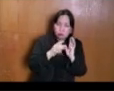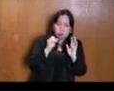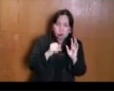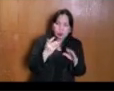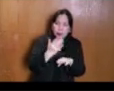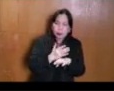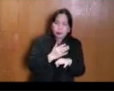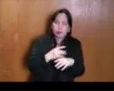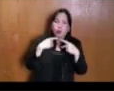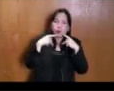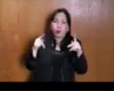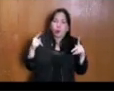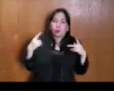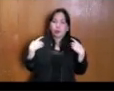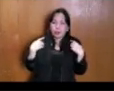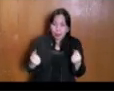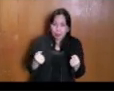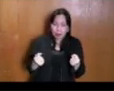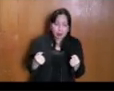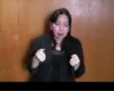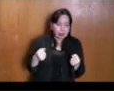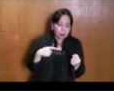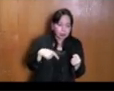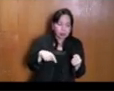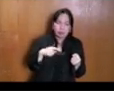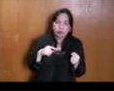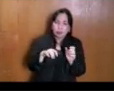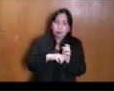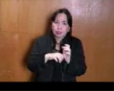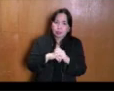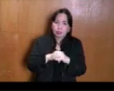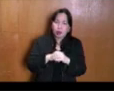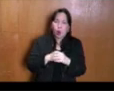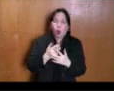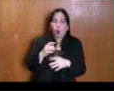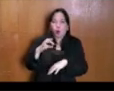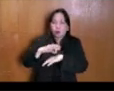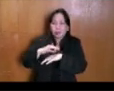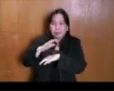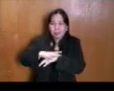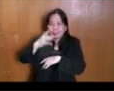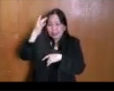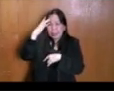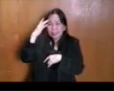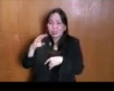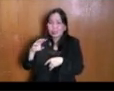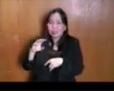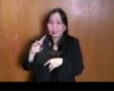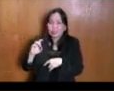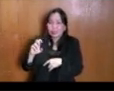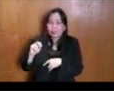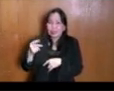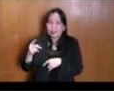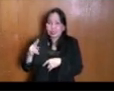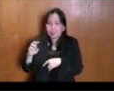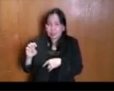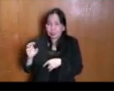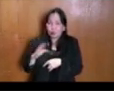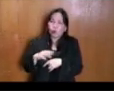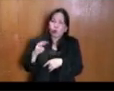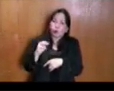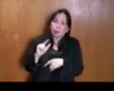public health models for climate-influenced diseases like dengue and malaria. In terms of disaster reduction, it can